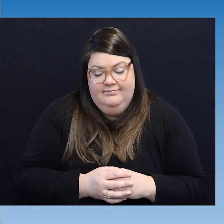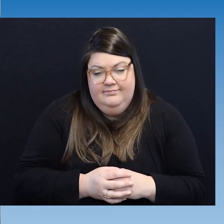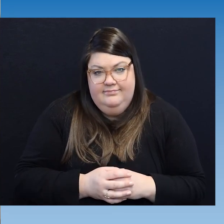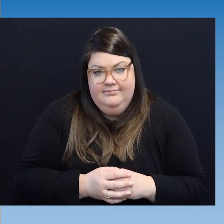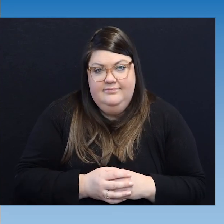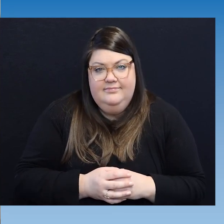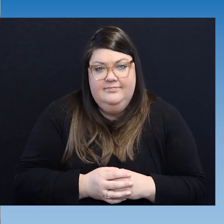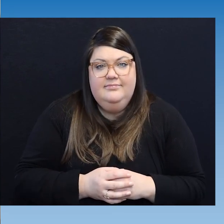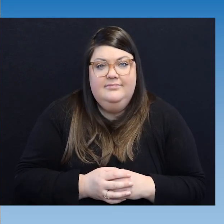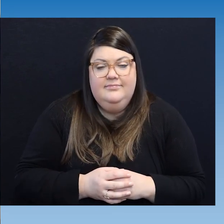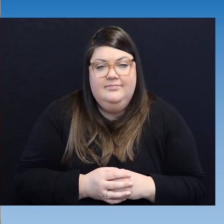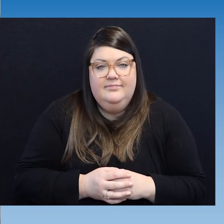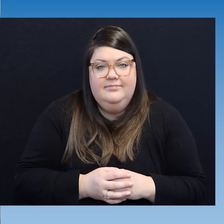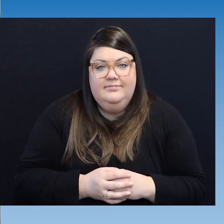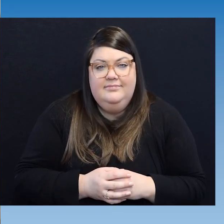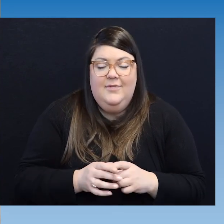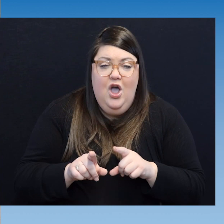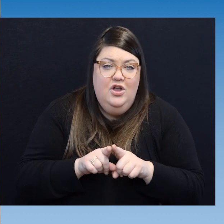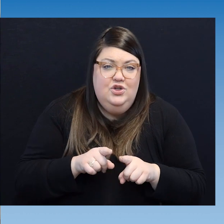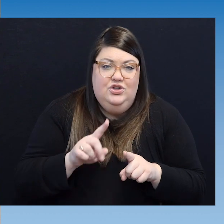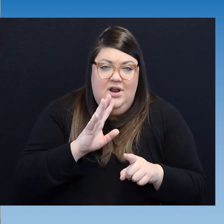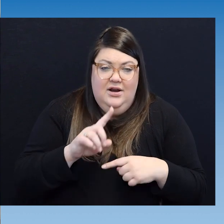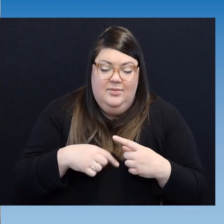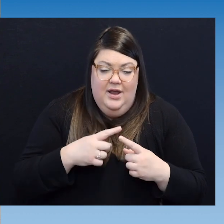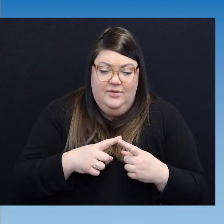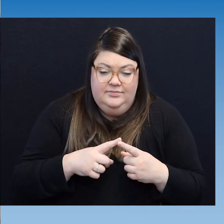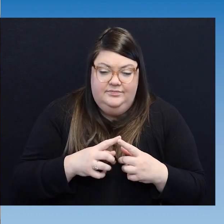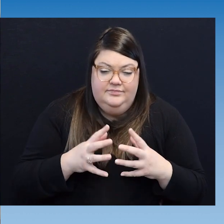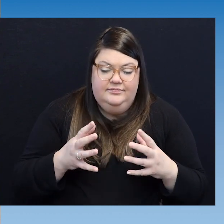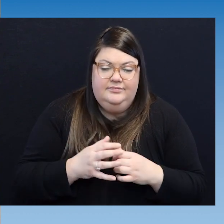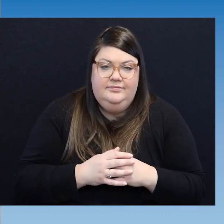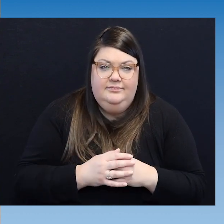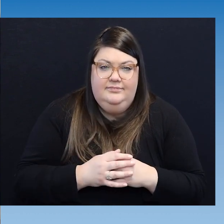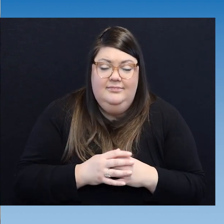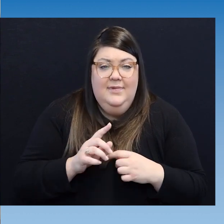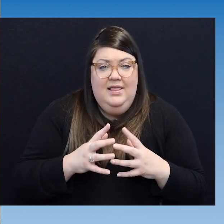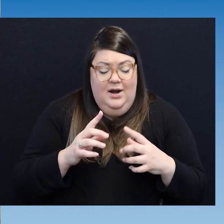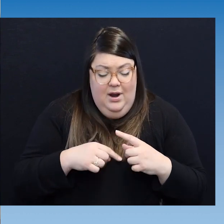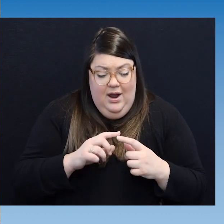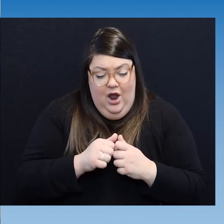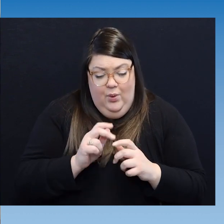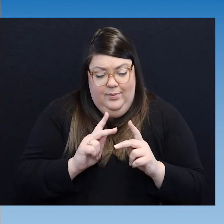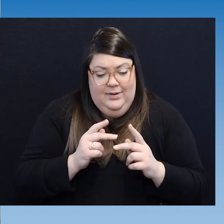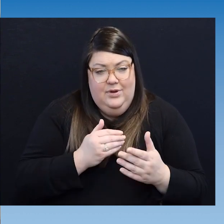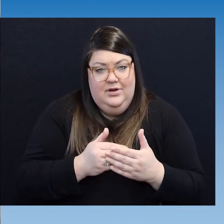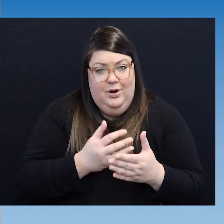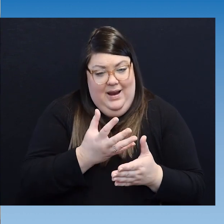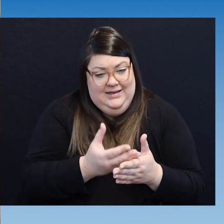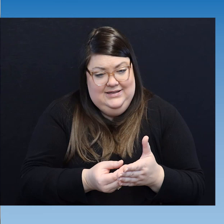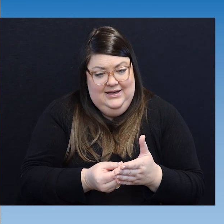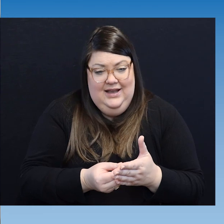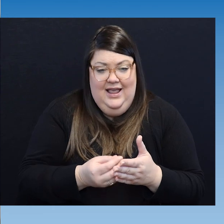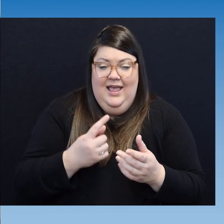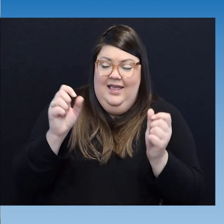And that also she talked a lot about, you know, how when people are passing, they'll see their